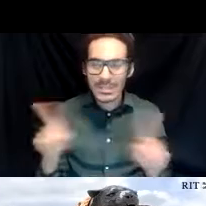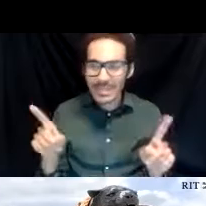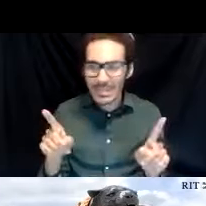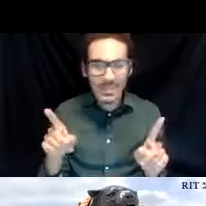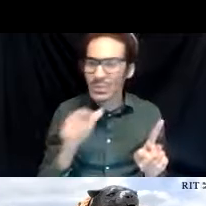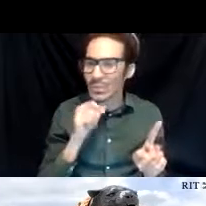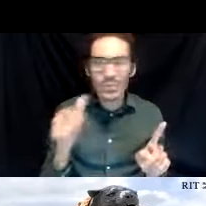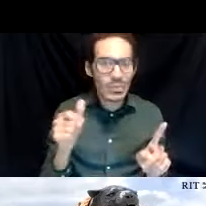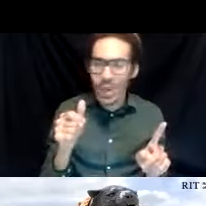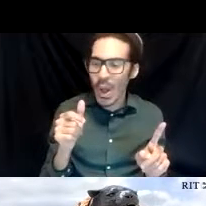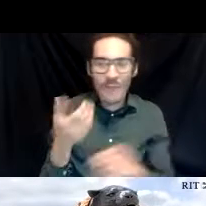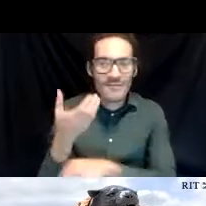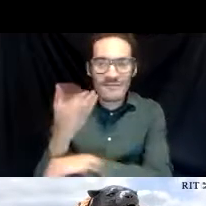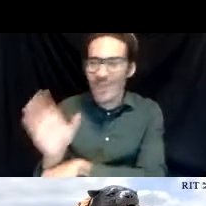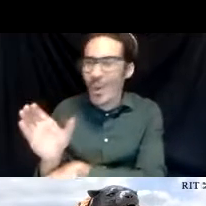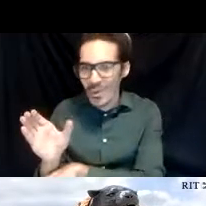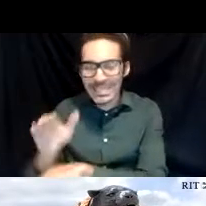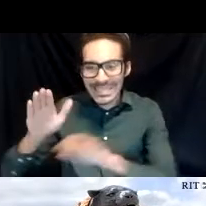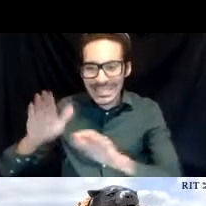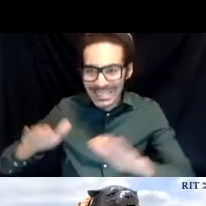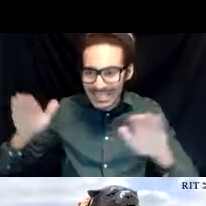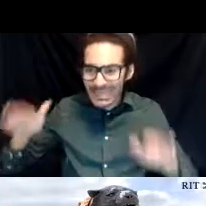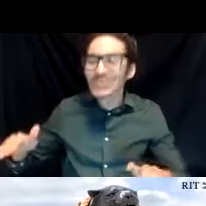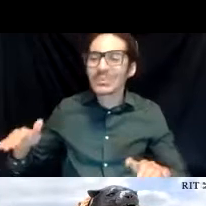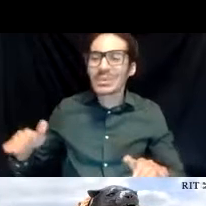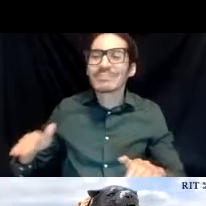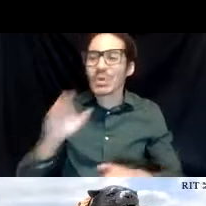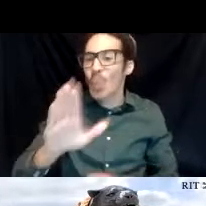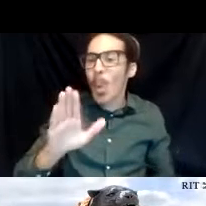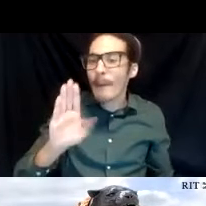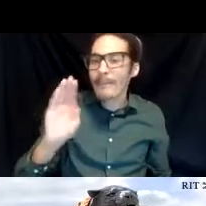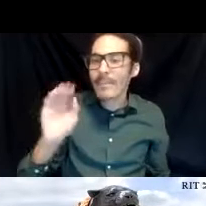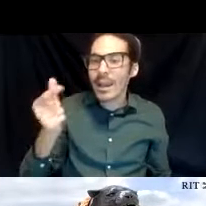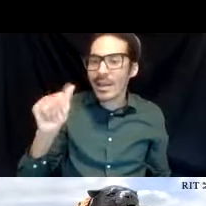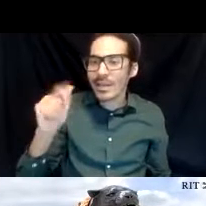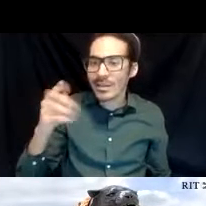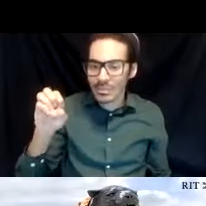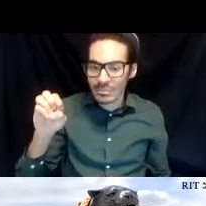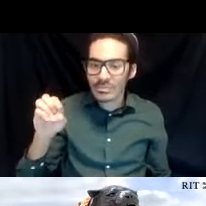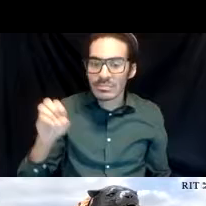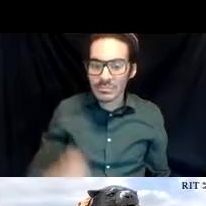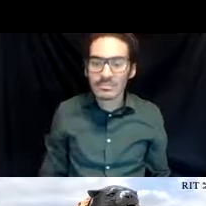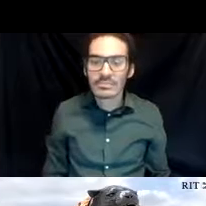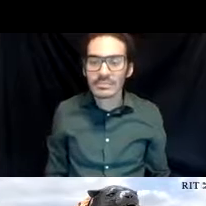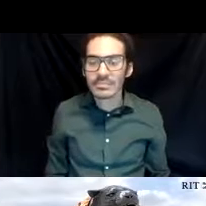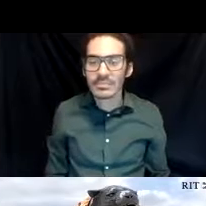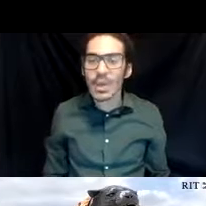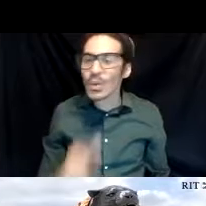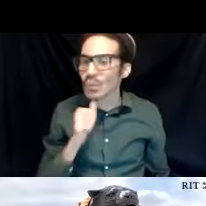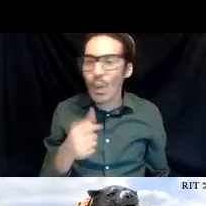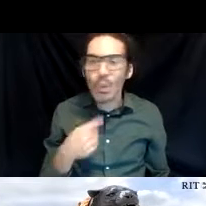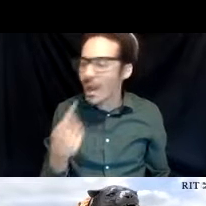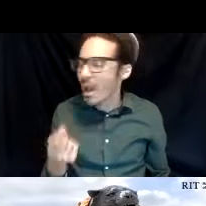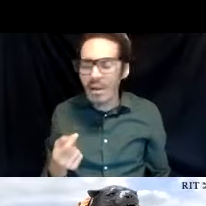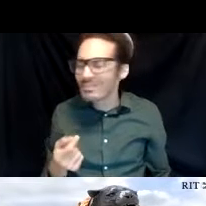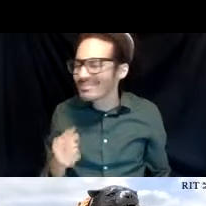as an adult. Just be open and have the conversation. Don't tell them it's not nice to talk about people who are brown skinned, because then that sends the